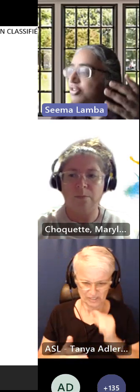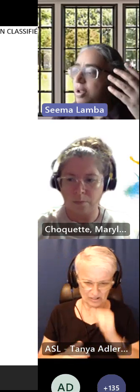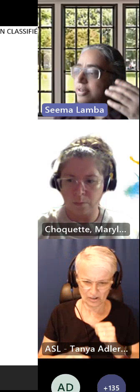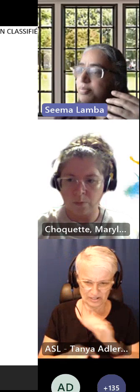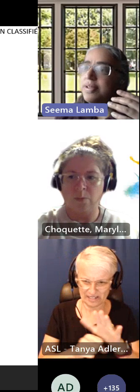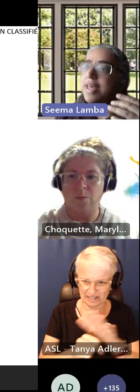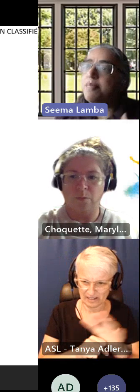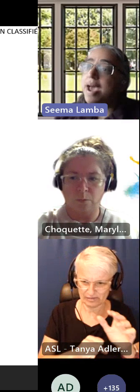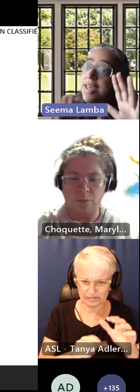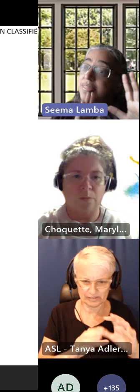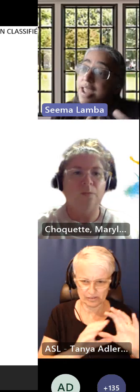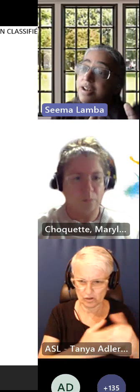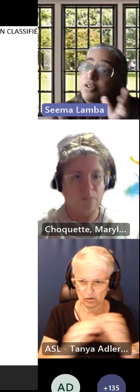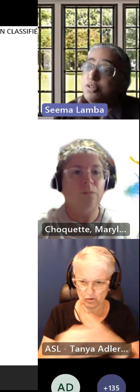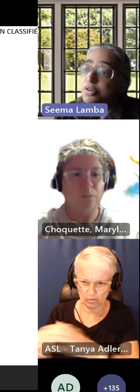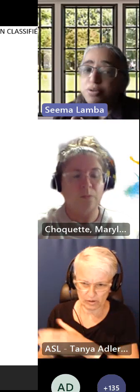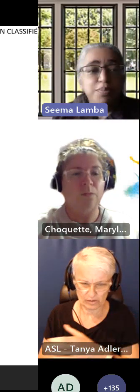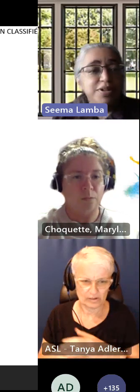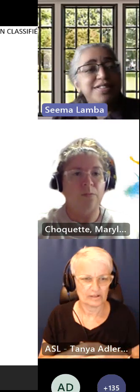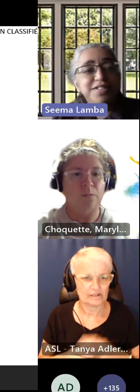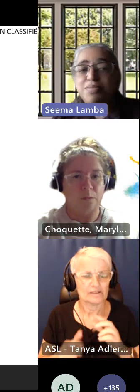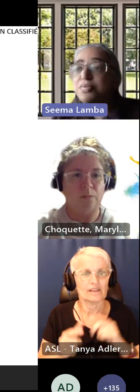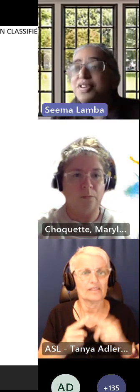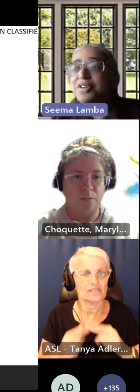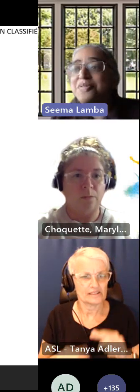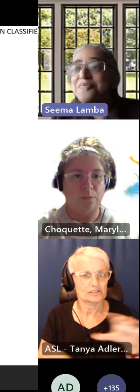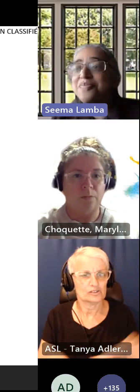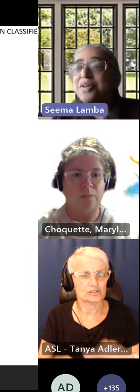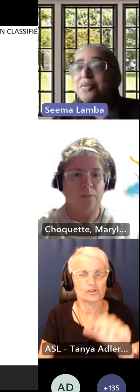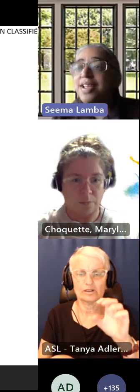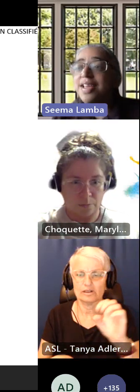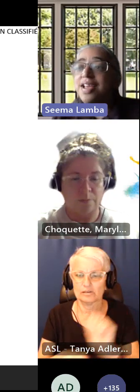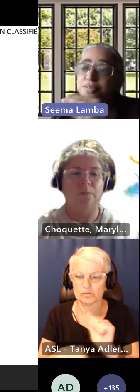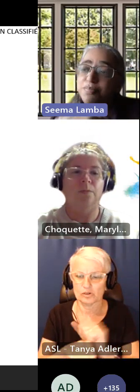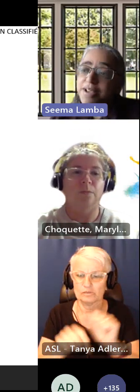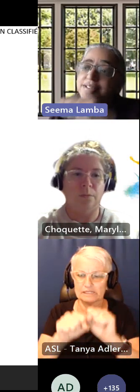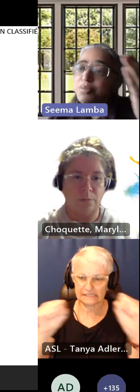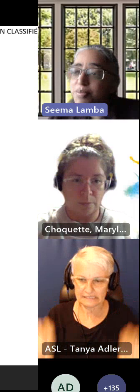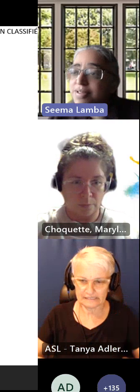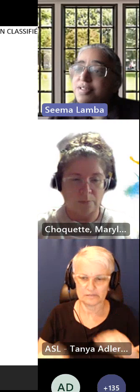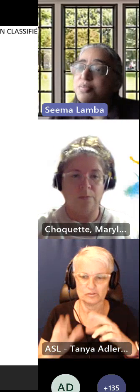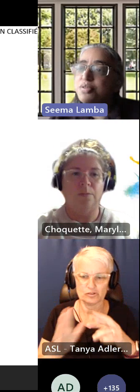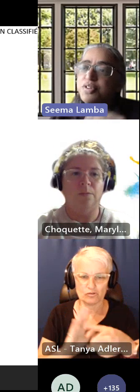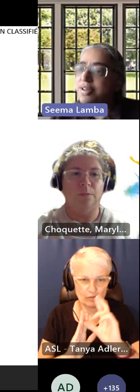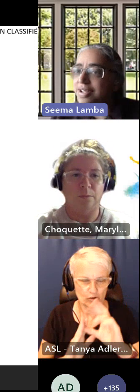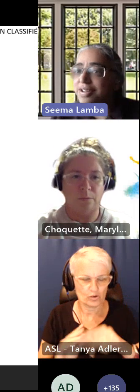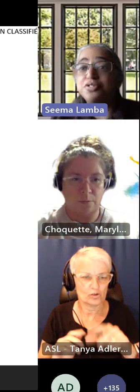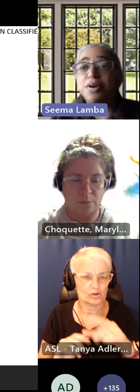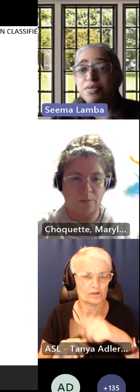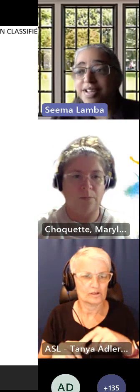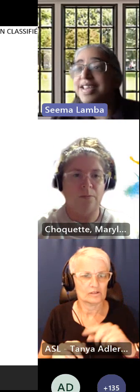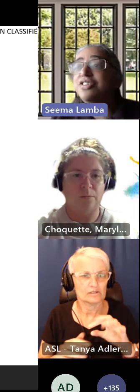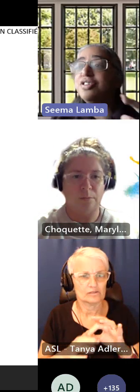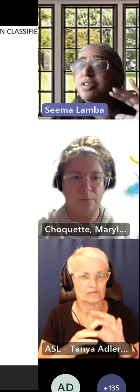underrepresented or not. I just wanted to bring that back. And then you do your employment systems review, right? You base the employment systems review